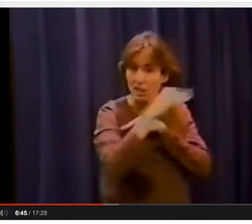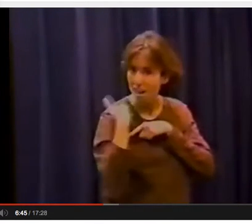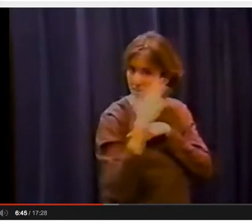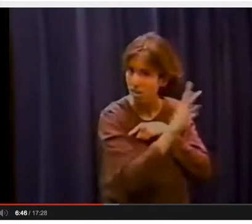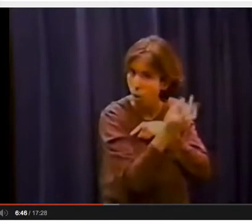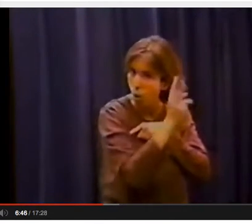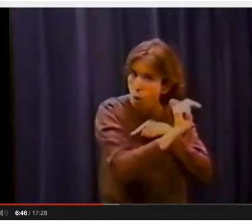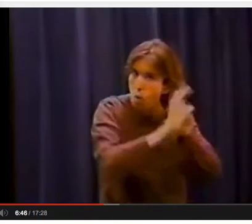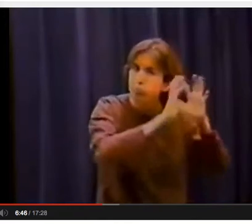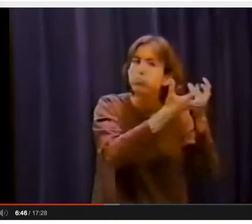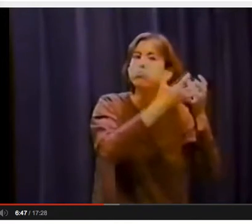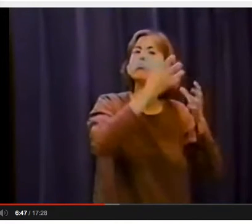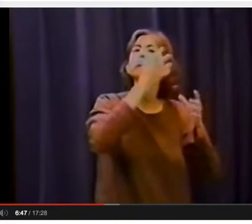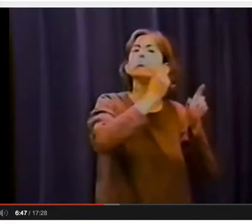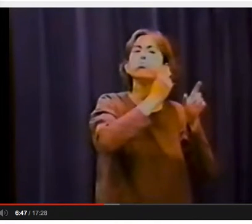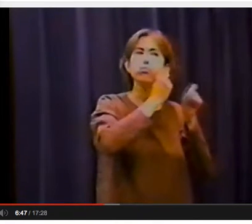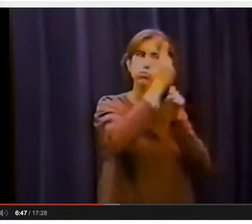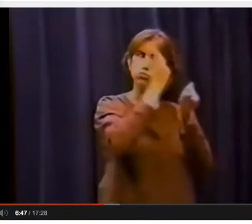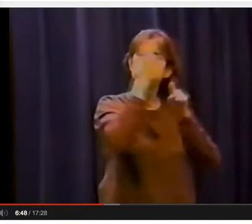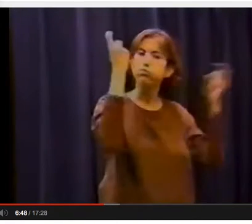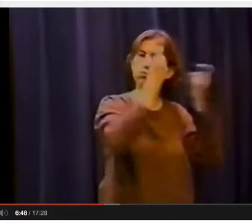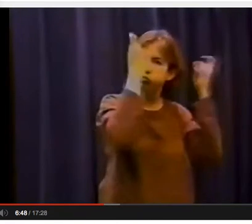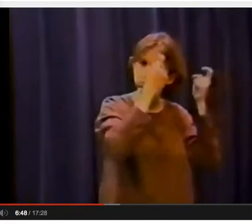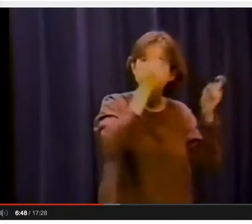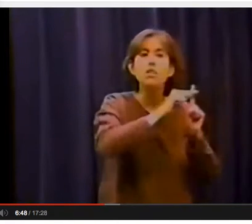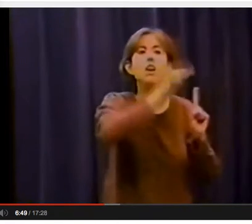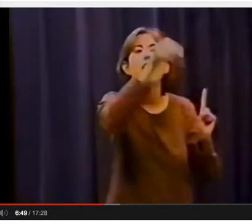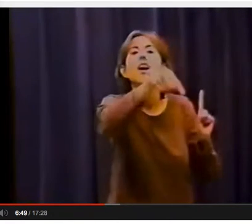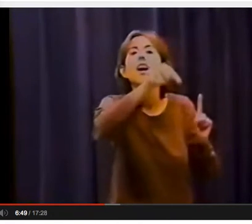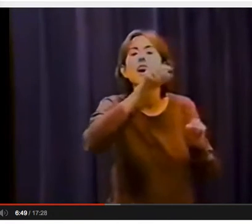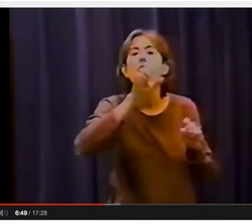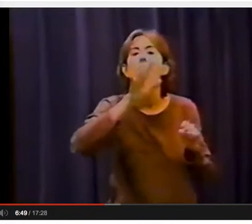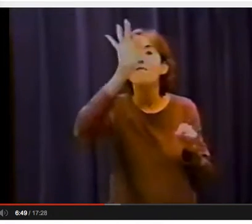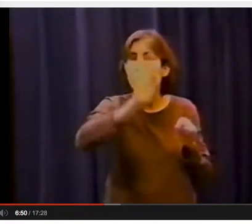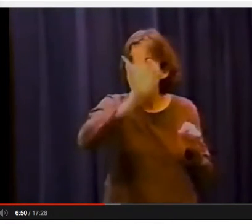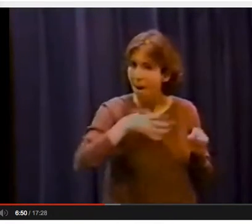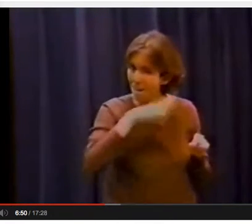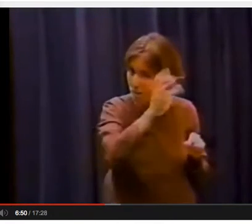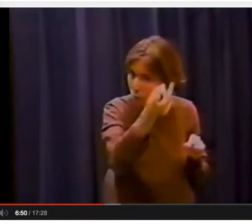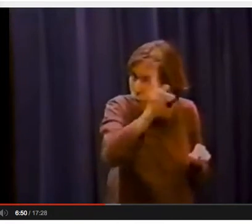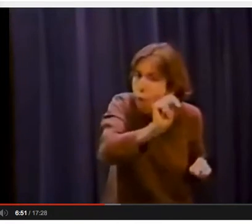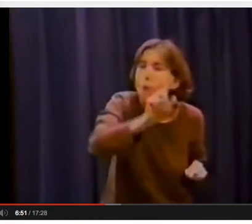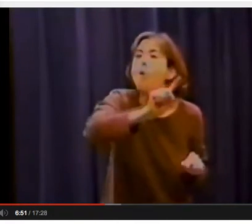They all have different like booths or different groups, and they all celebrate.